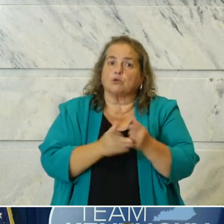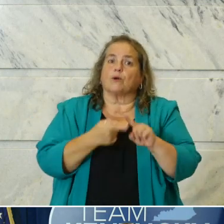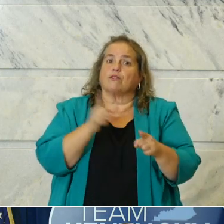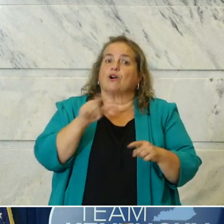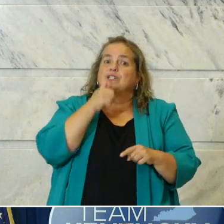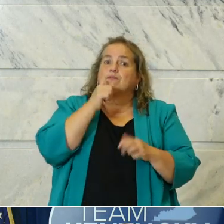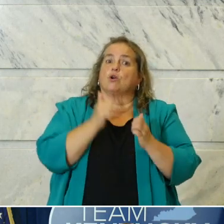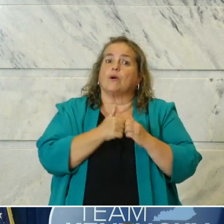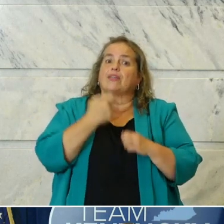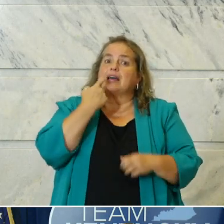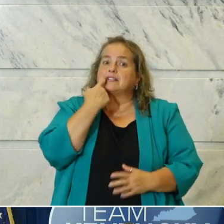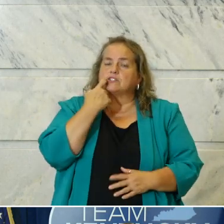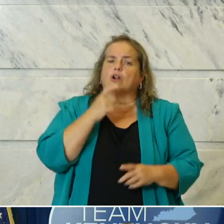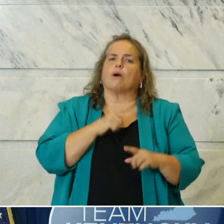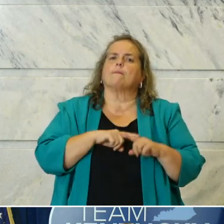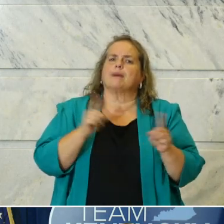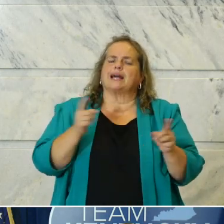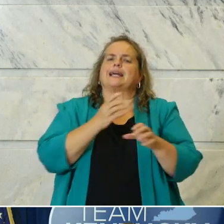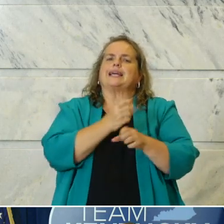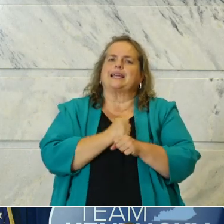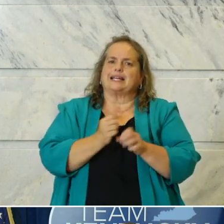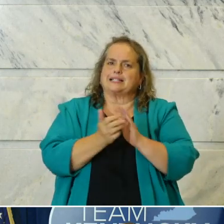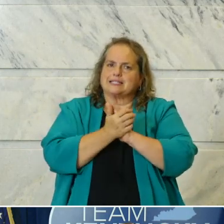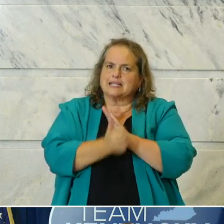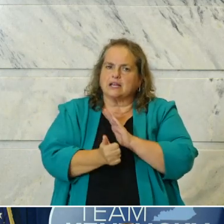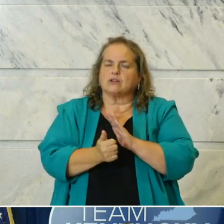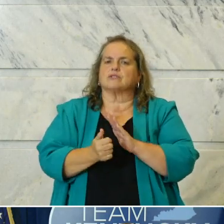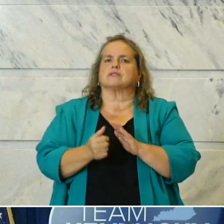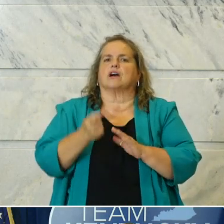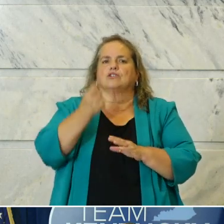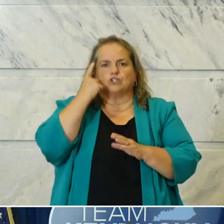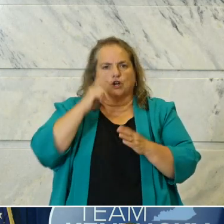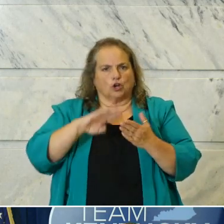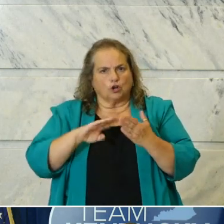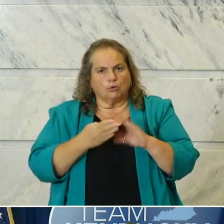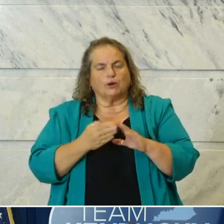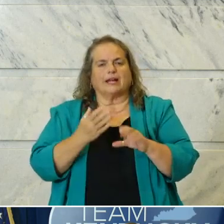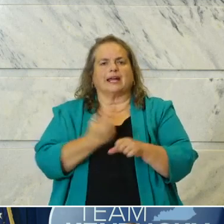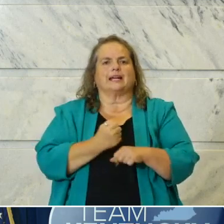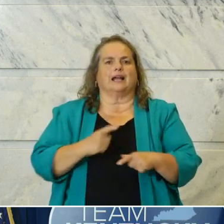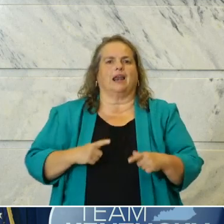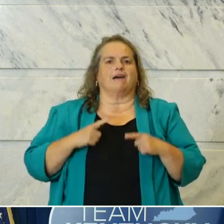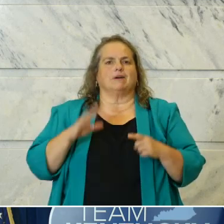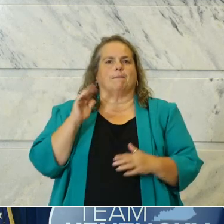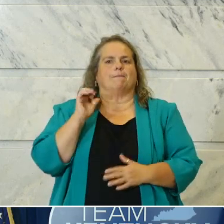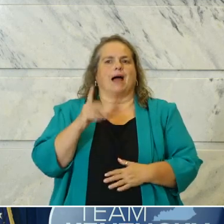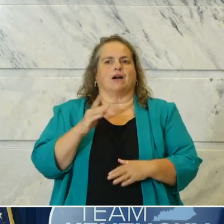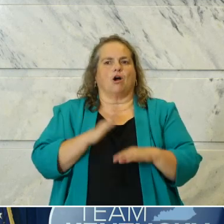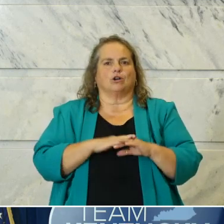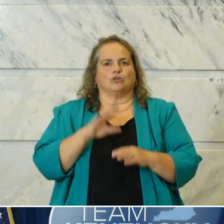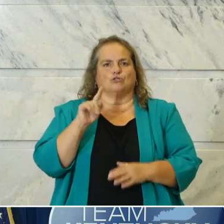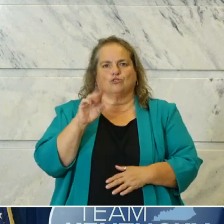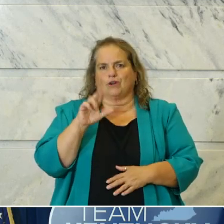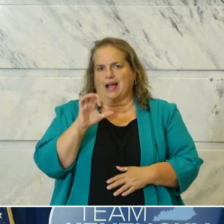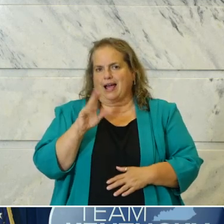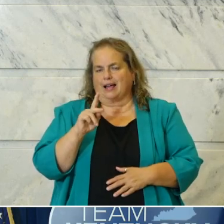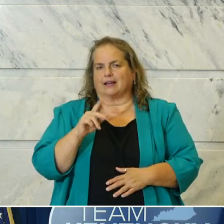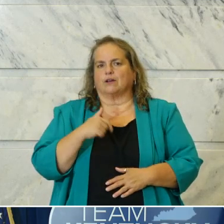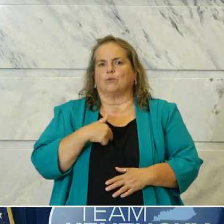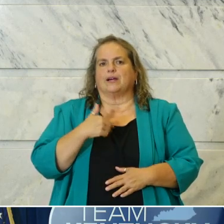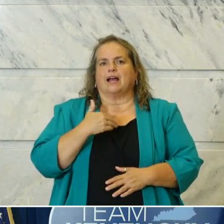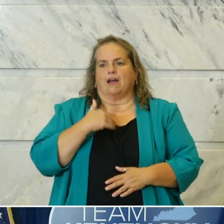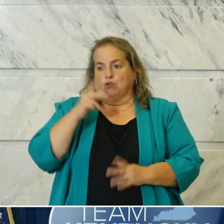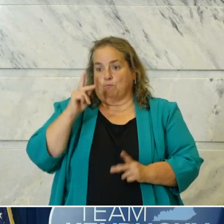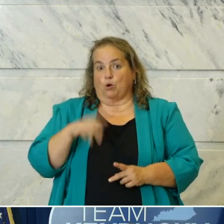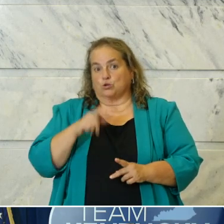addiction, but gaining skills, gaining a community, getting life back on track. We got the gentleman that runs